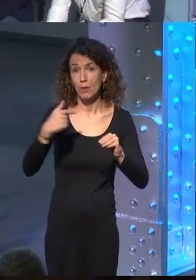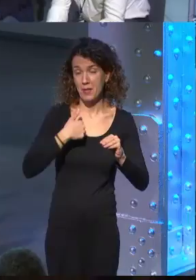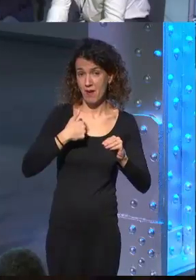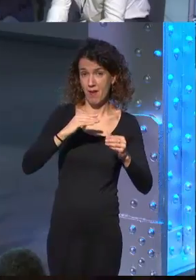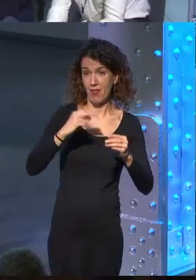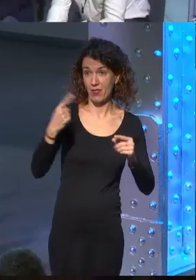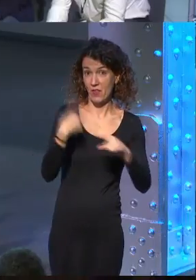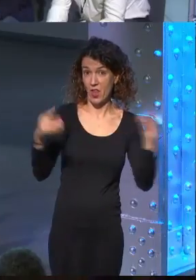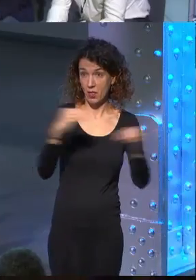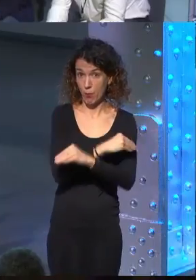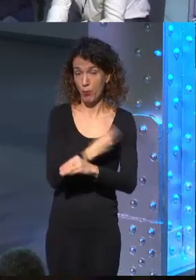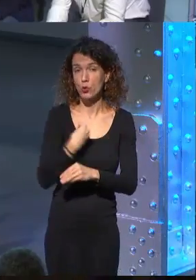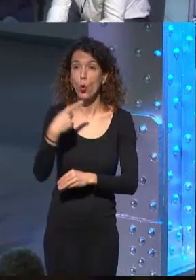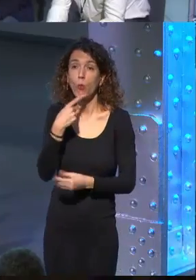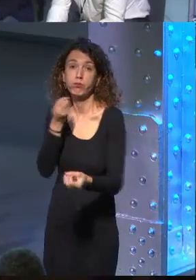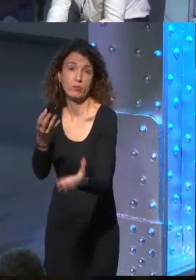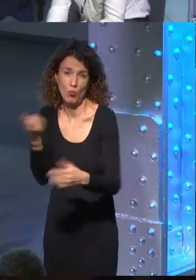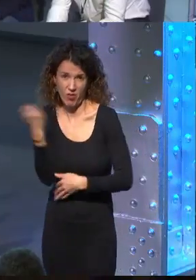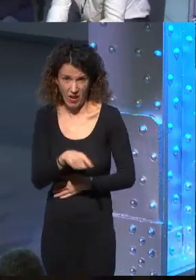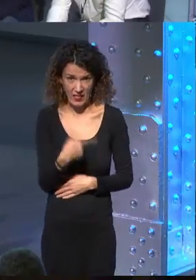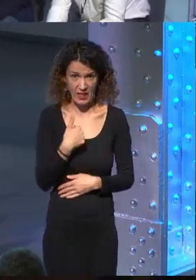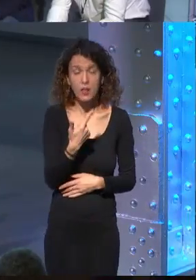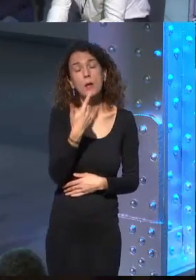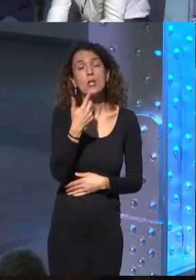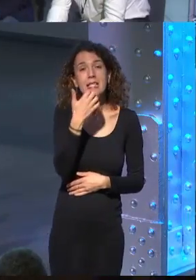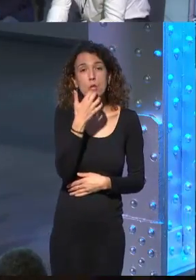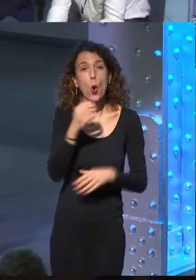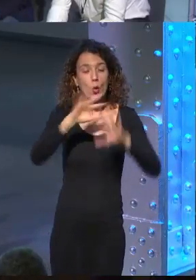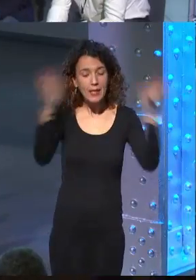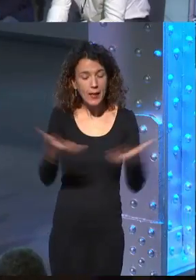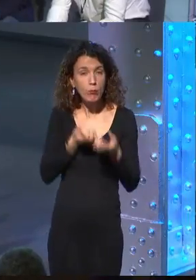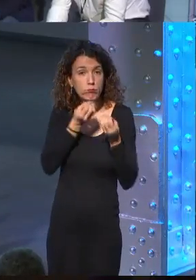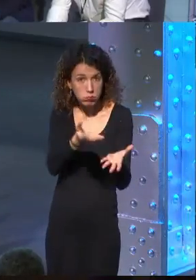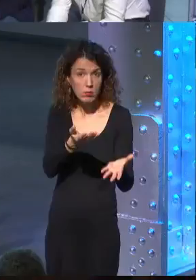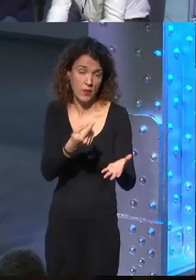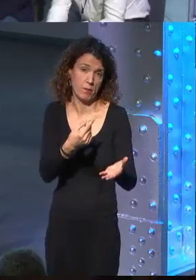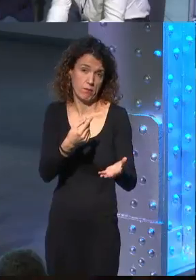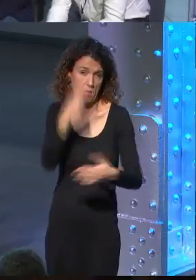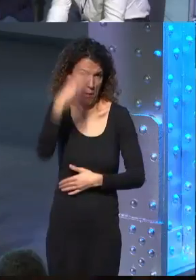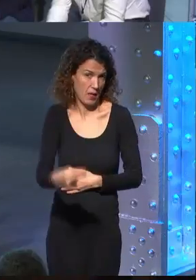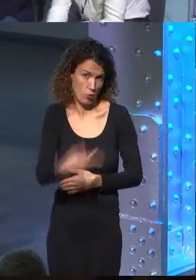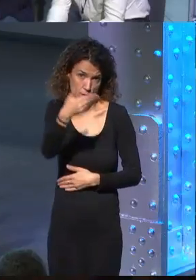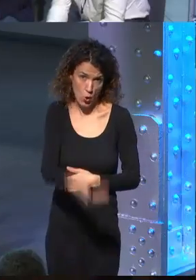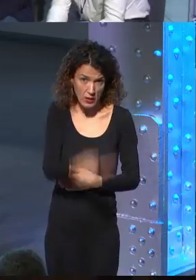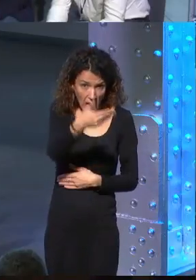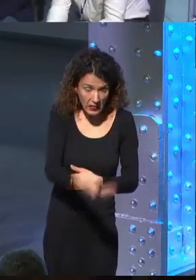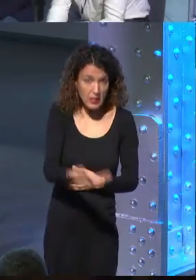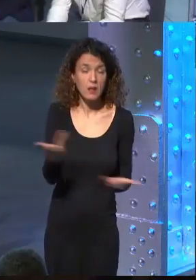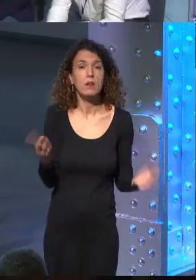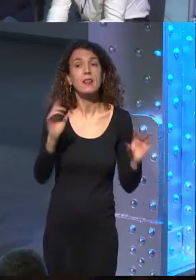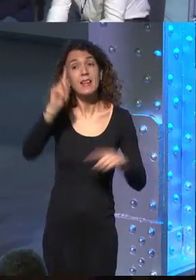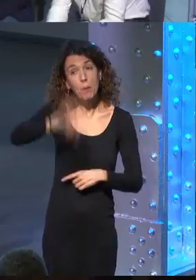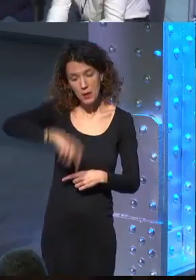see someone that doesn't think like I do on the street, I won't stop this person and I will tell them, why do you think